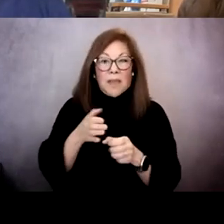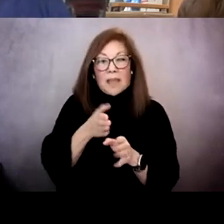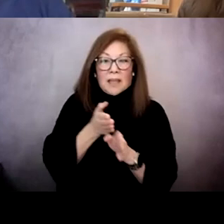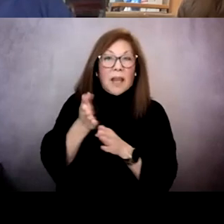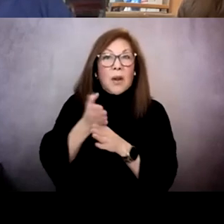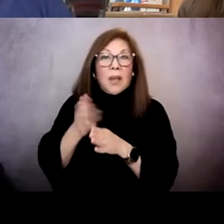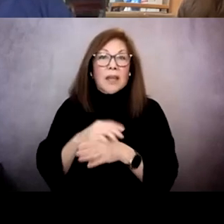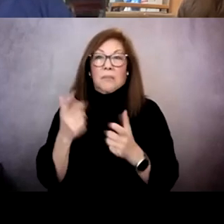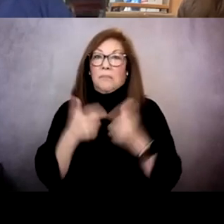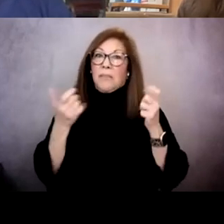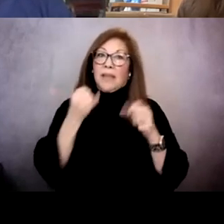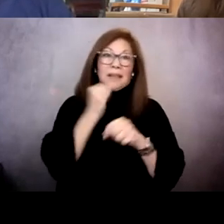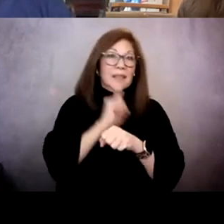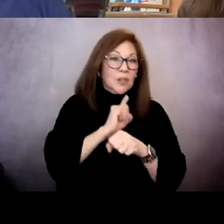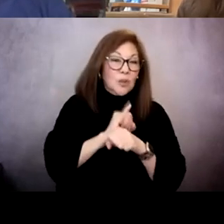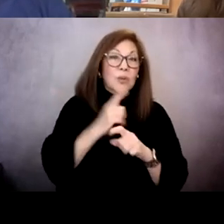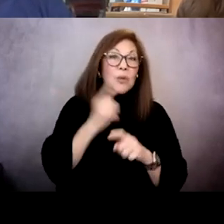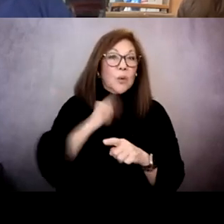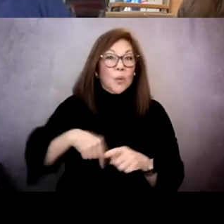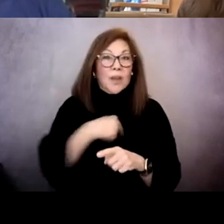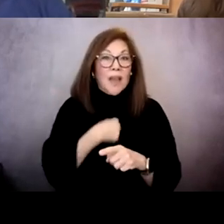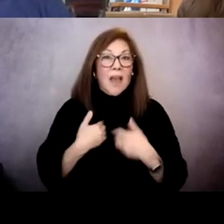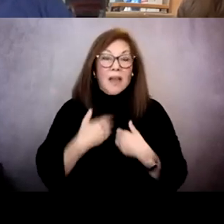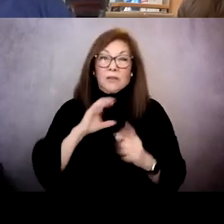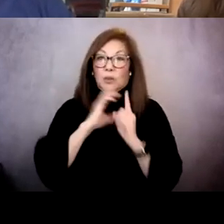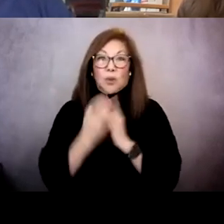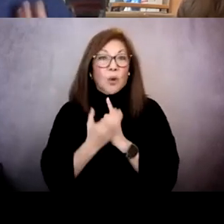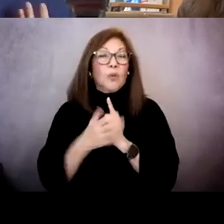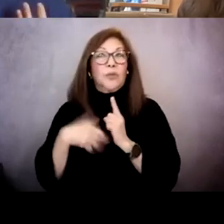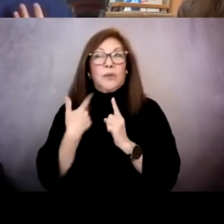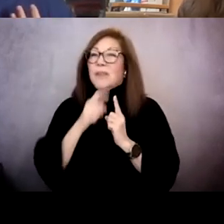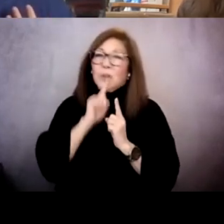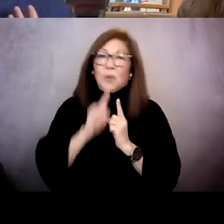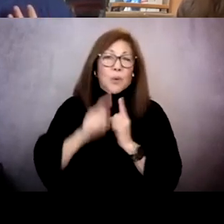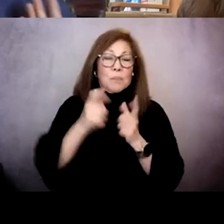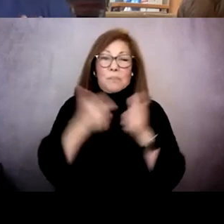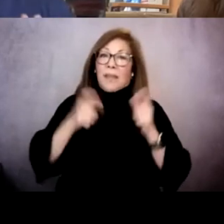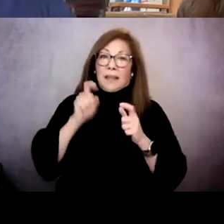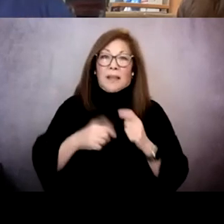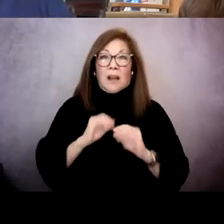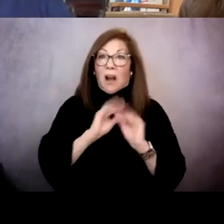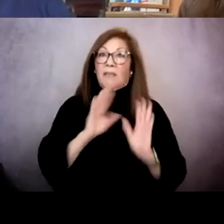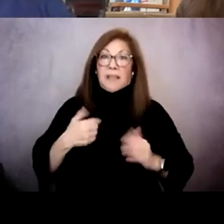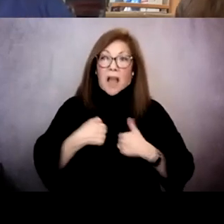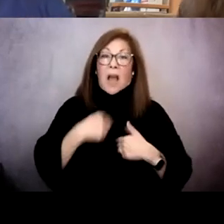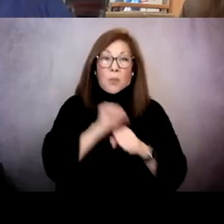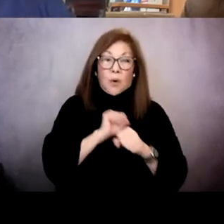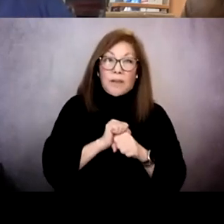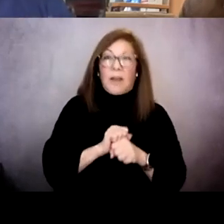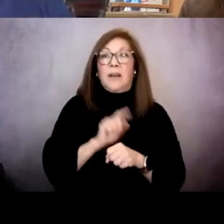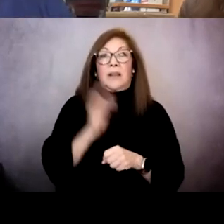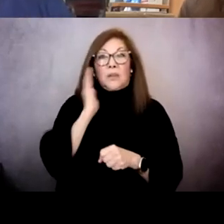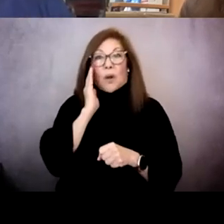And I think it's such, we have such cultural treasure, like there is a need for that, or obviously I work there, so I believe there's a need for that to be